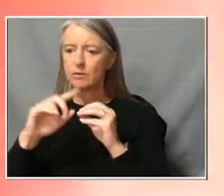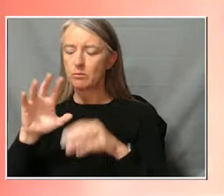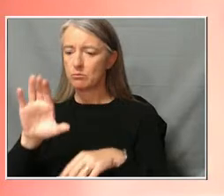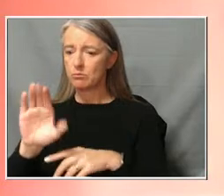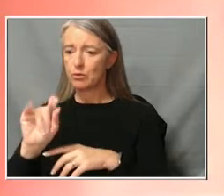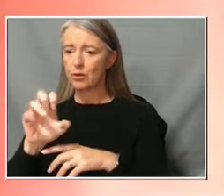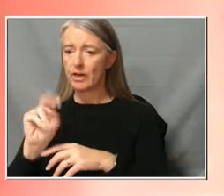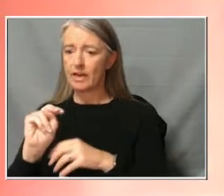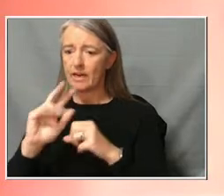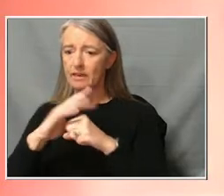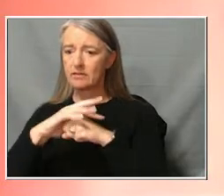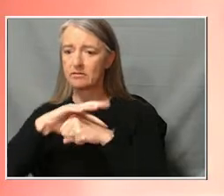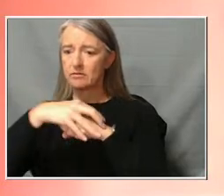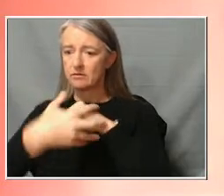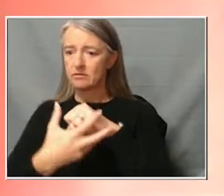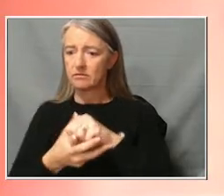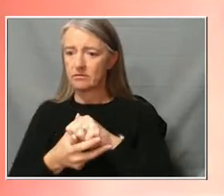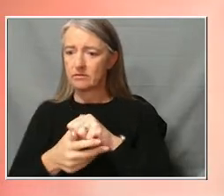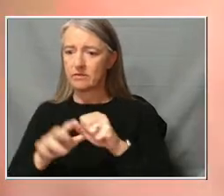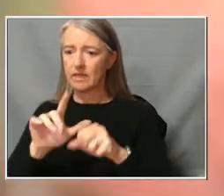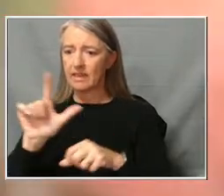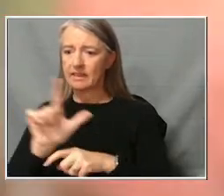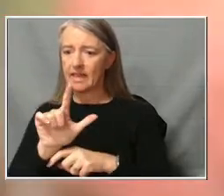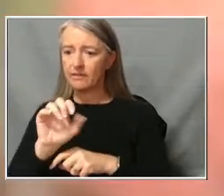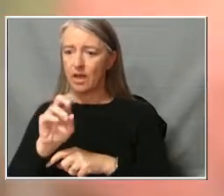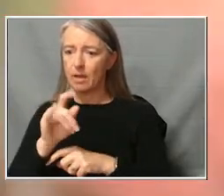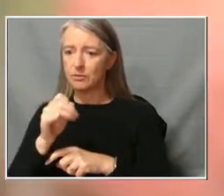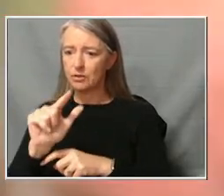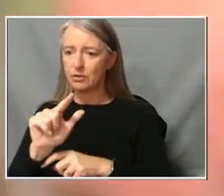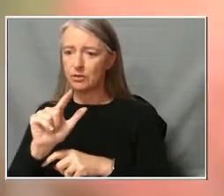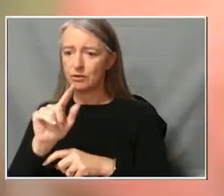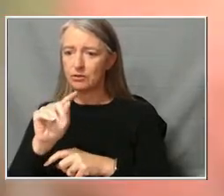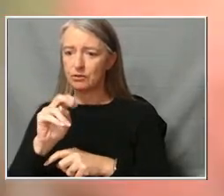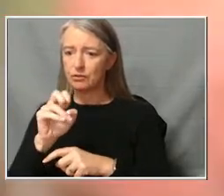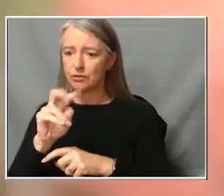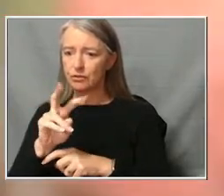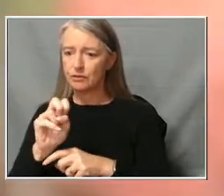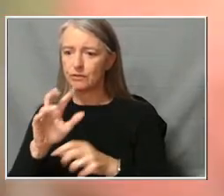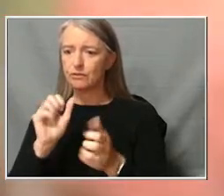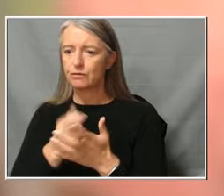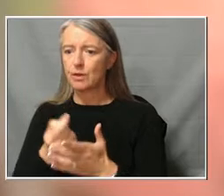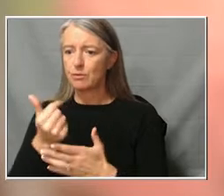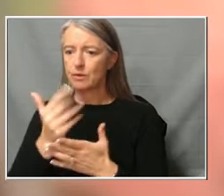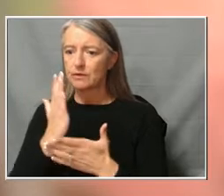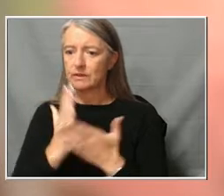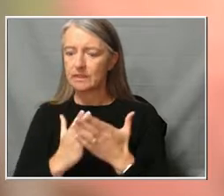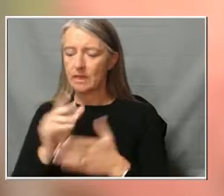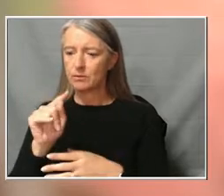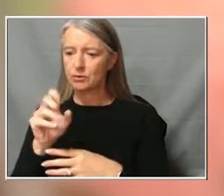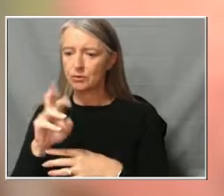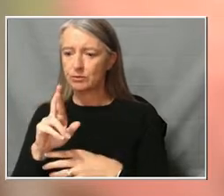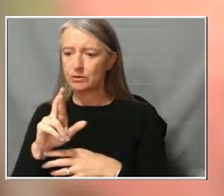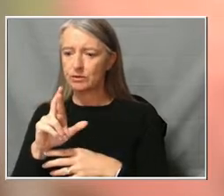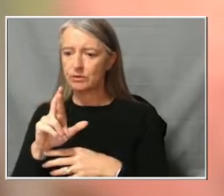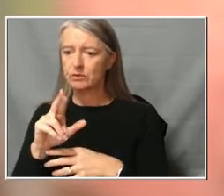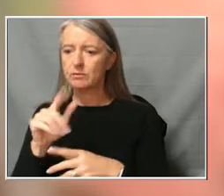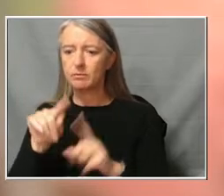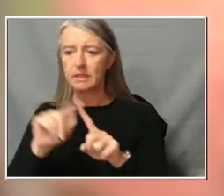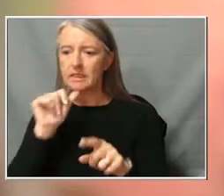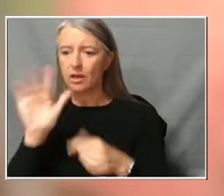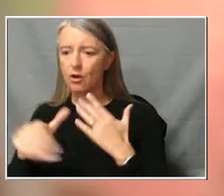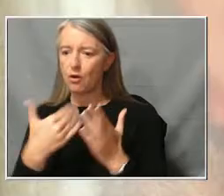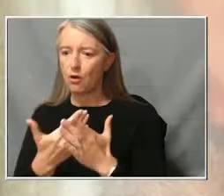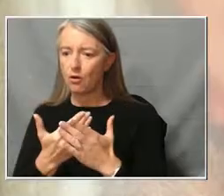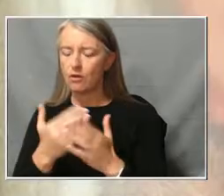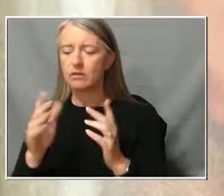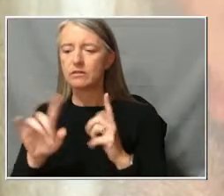left optical nerve. Doctors removed some of the tumor, but not all. They recommended a radiation treatment plan that before